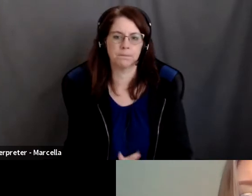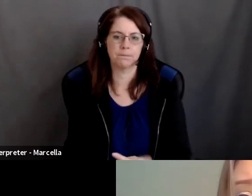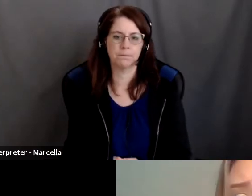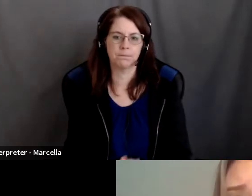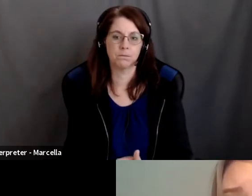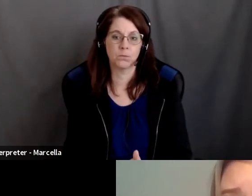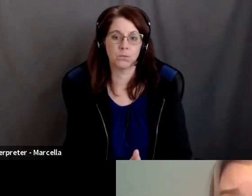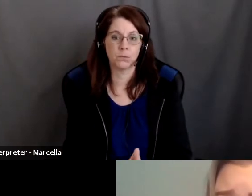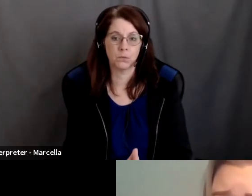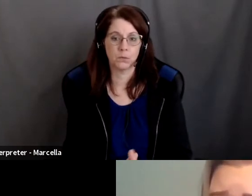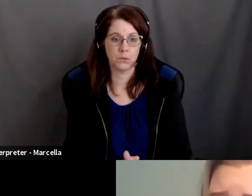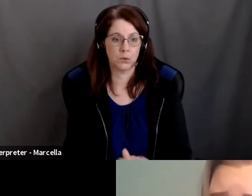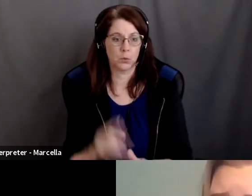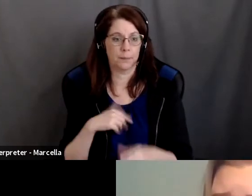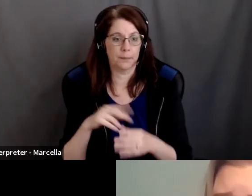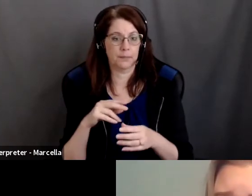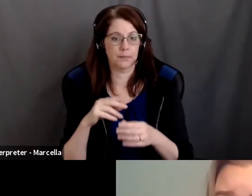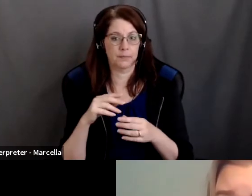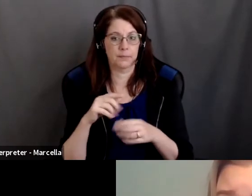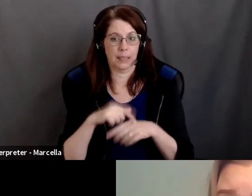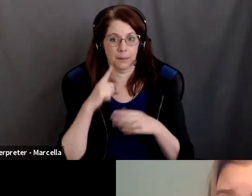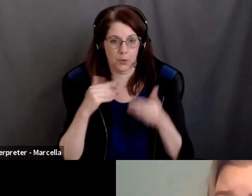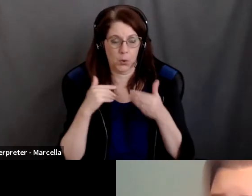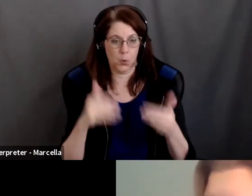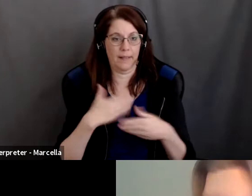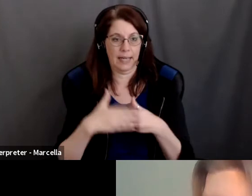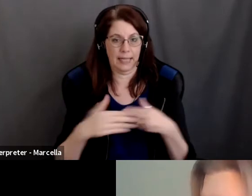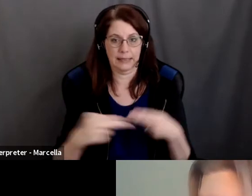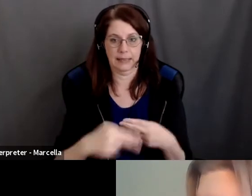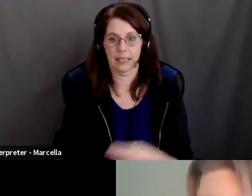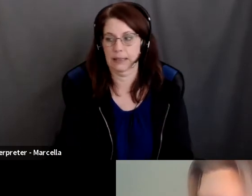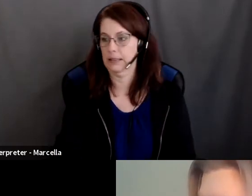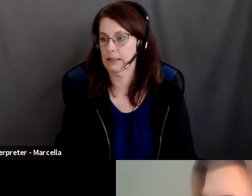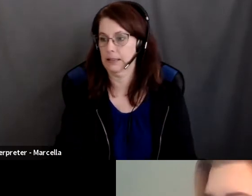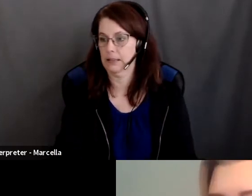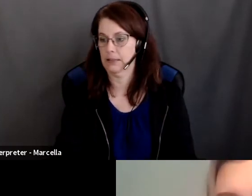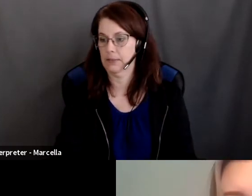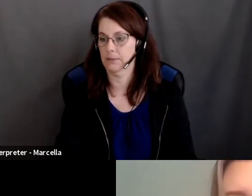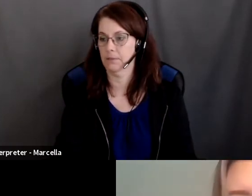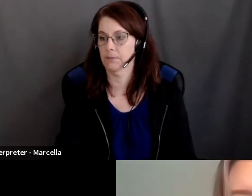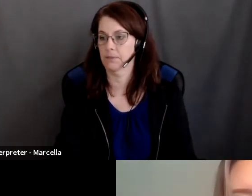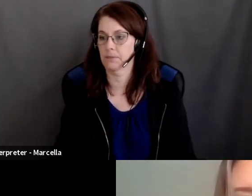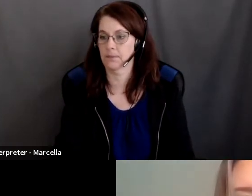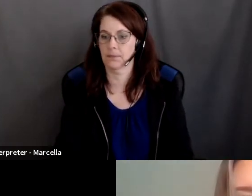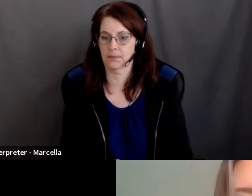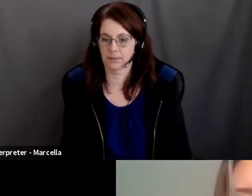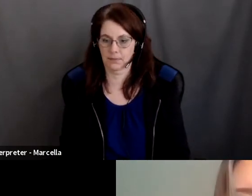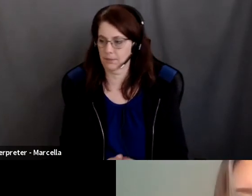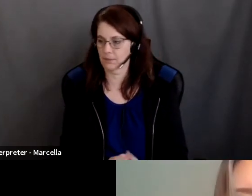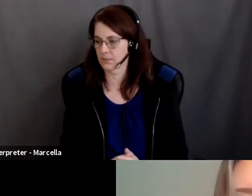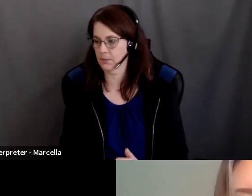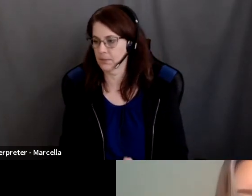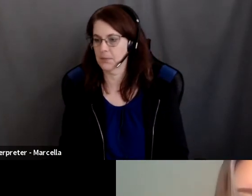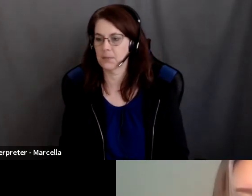So in the interest of time, I think I'm going to go ahead and move on to the next slide. We're getting down to the wire here, it seems. Uh-oh.